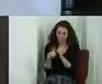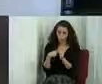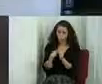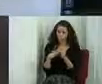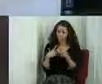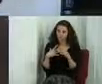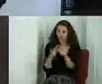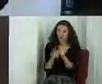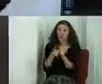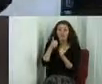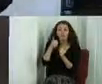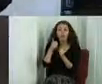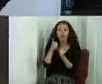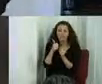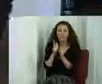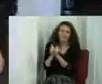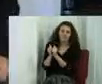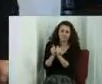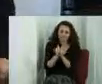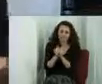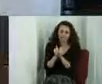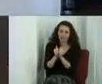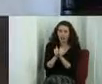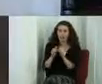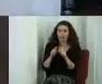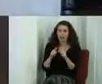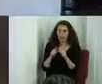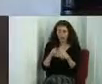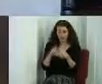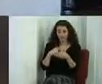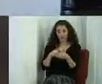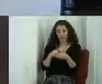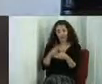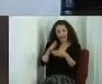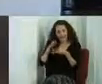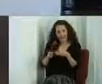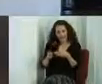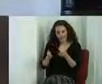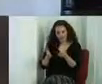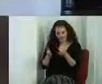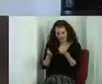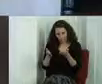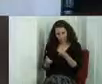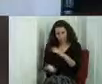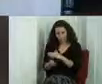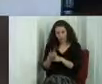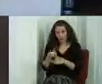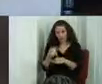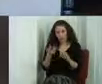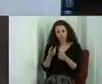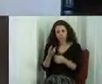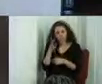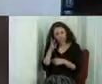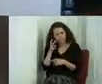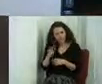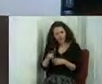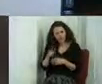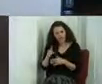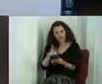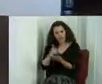together. And before I close this sermon this morning, I want you to hear the other part of this